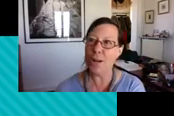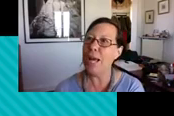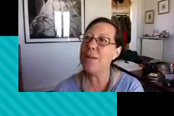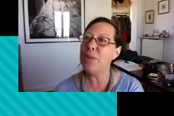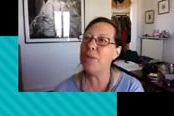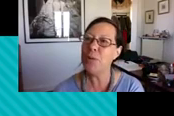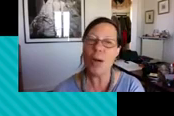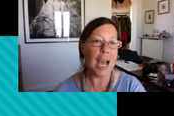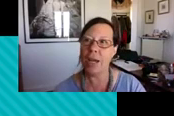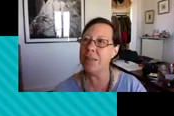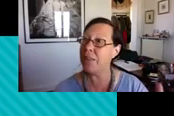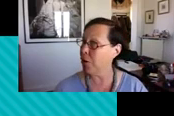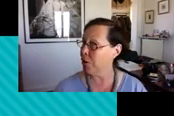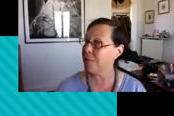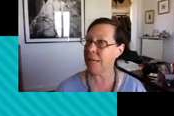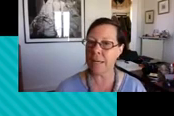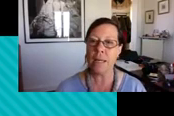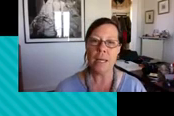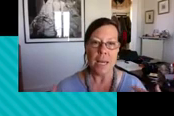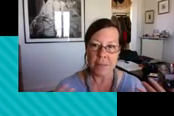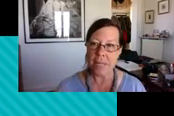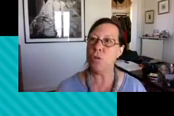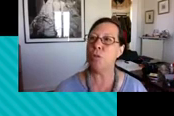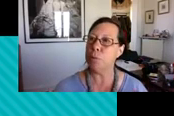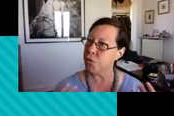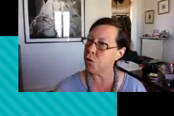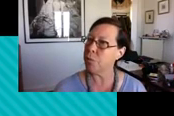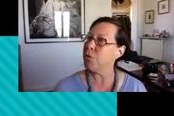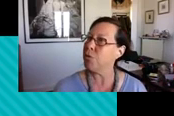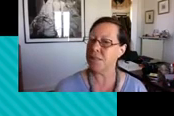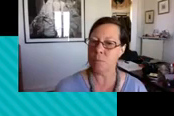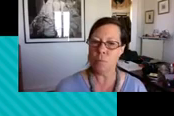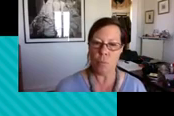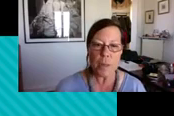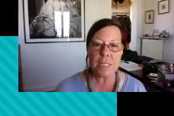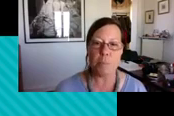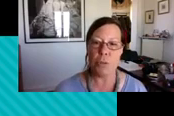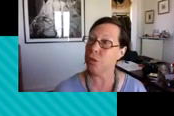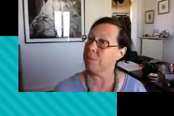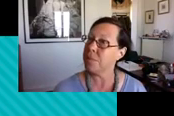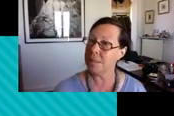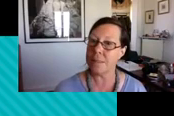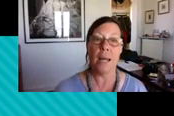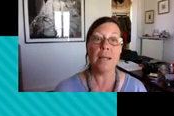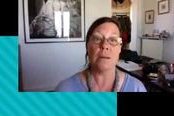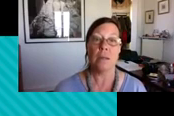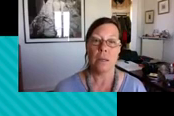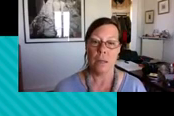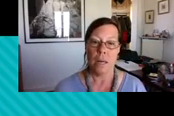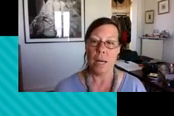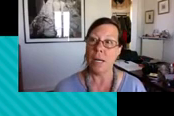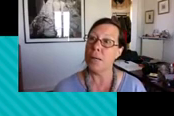got online with you, I read that they are now saying that you should boost your immune system with exposure to sunlight,